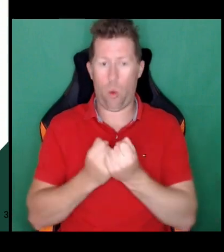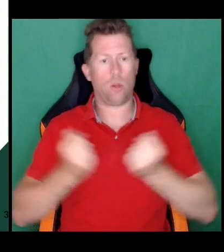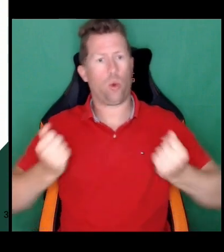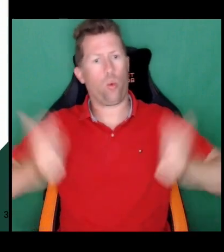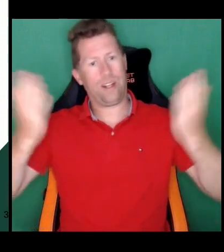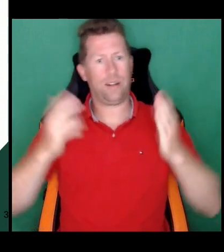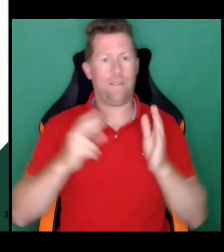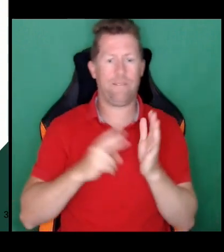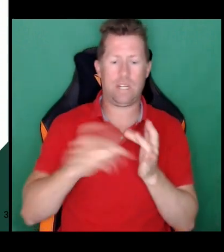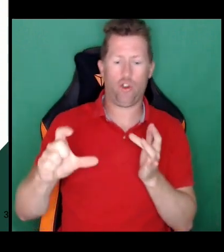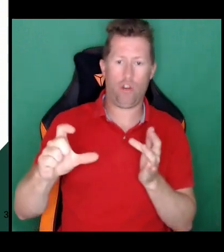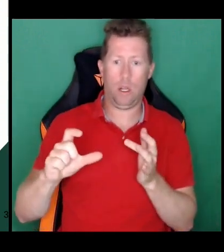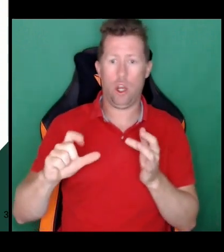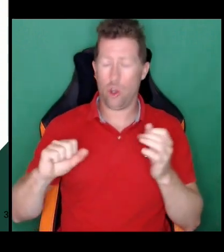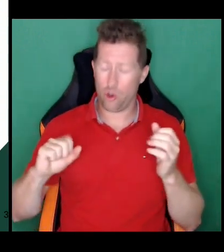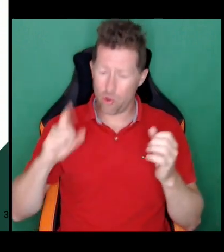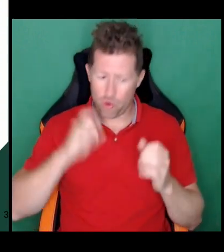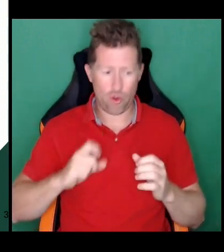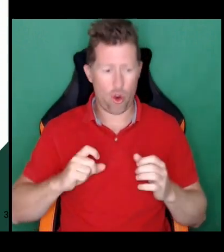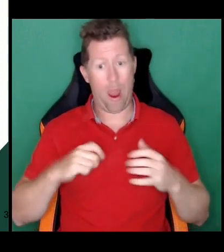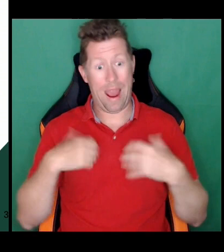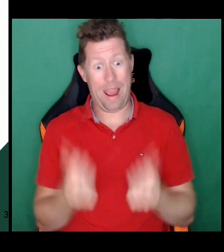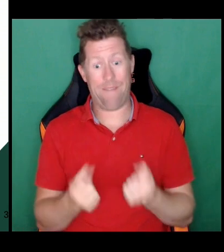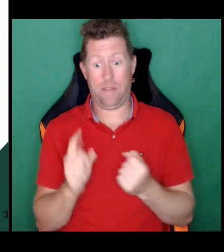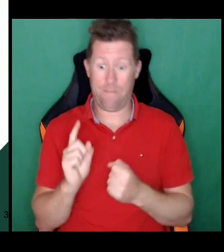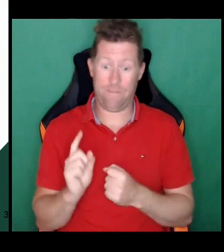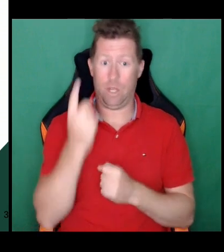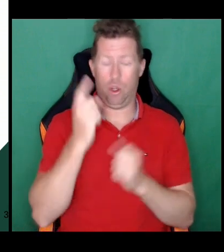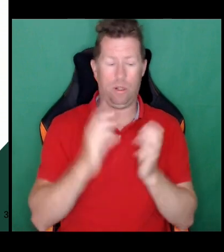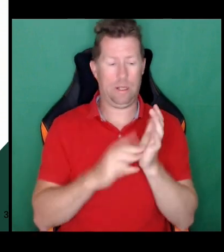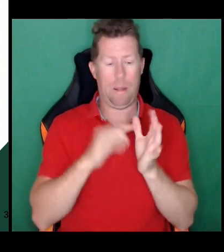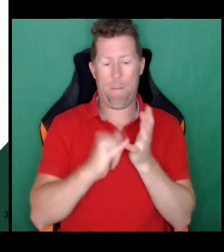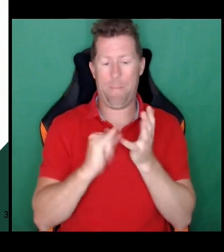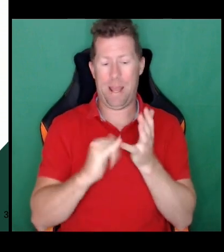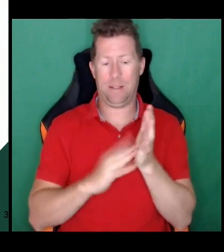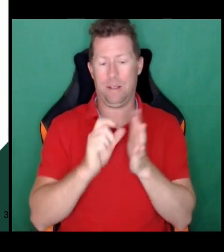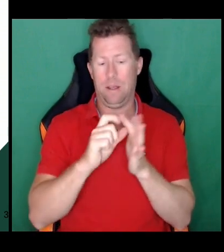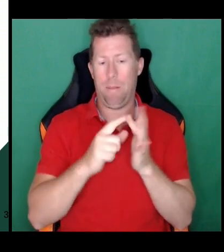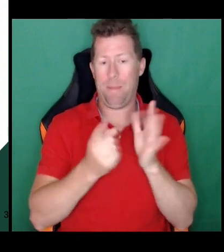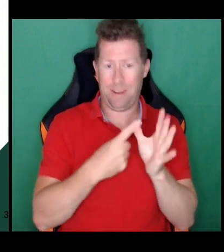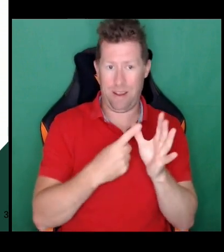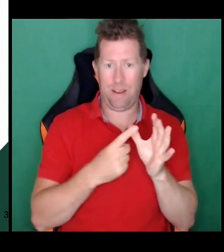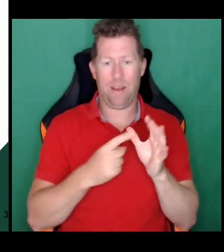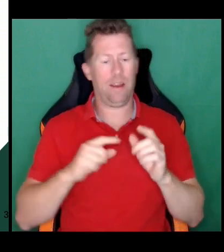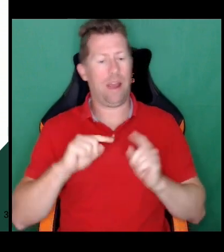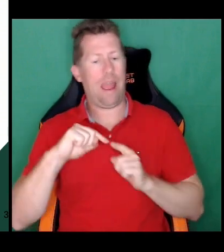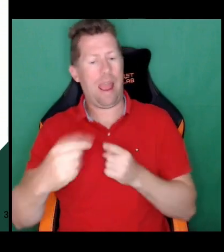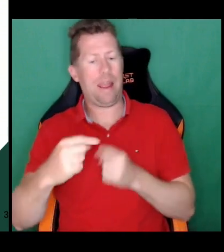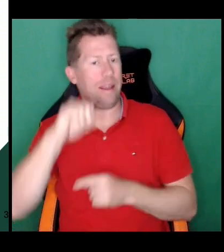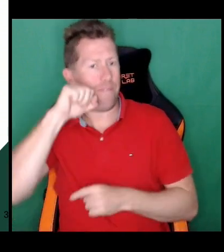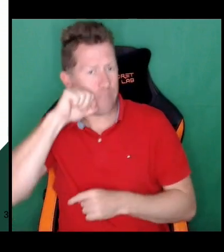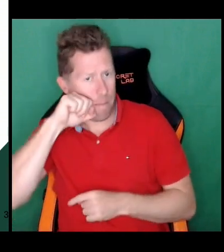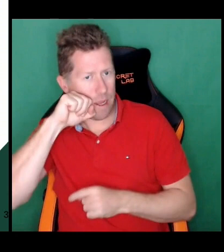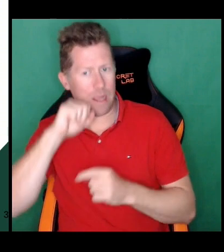Australia's largest and Victoria's first mass media anti-vaping campaign, roll out school resources in